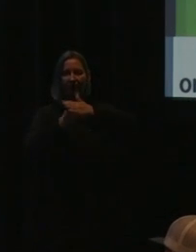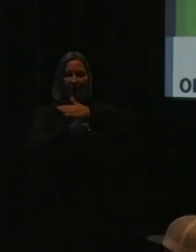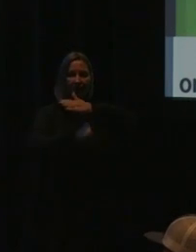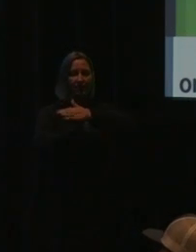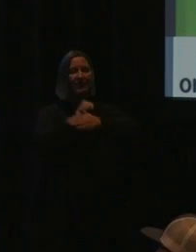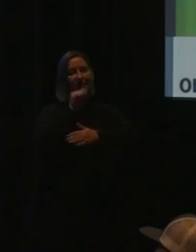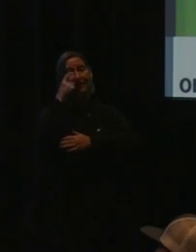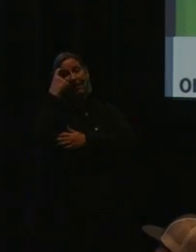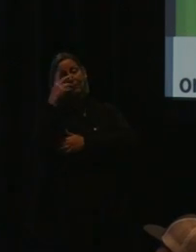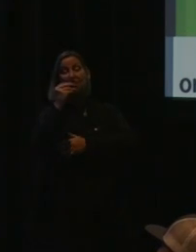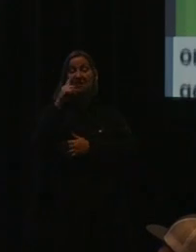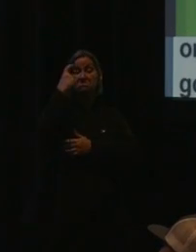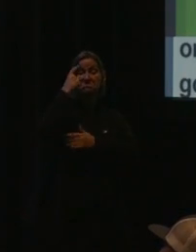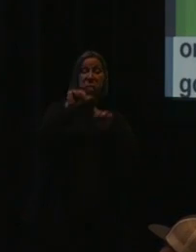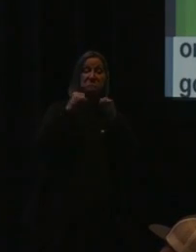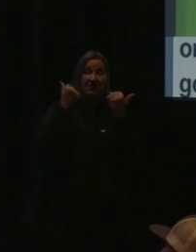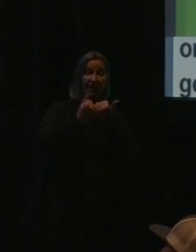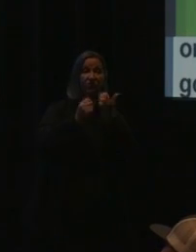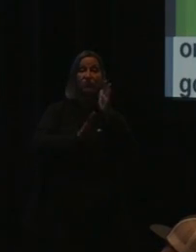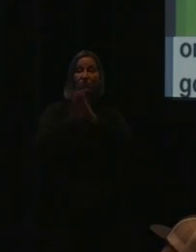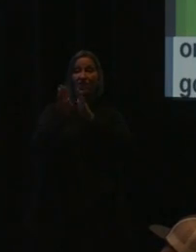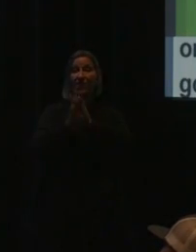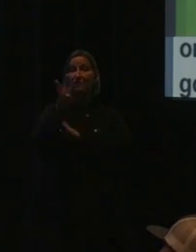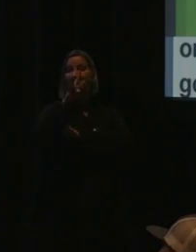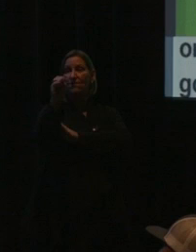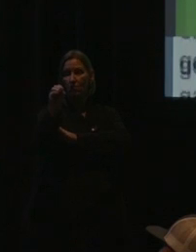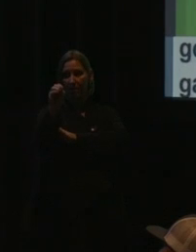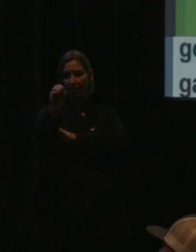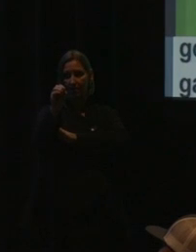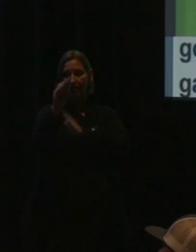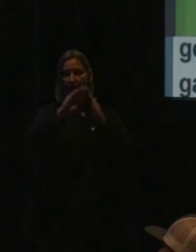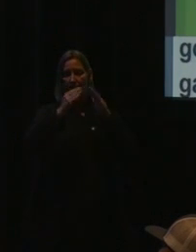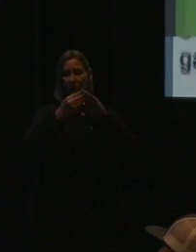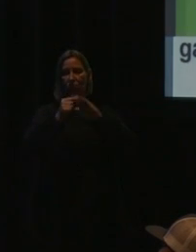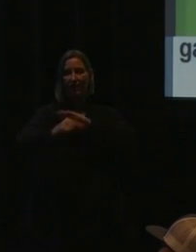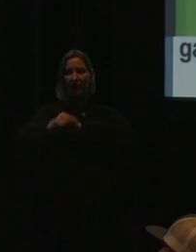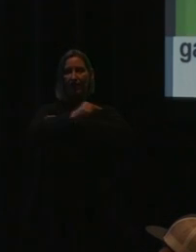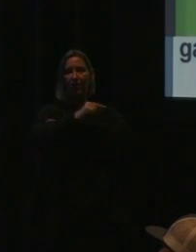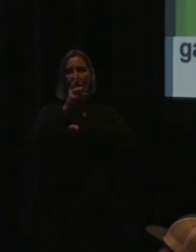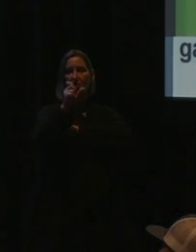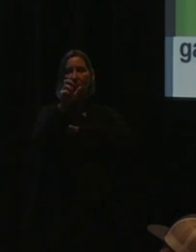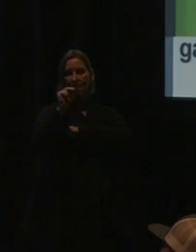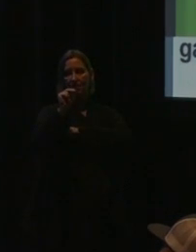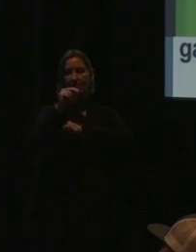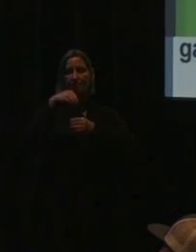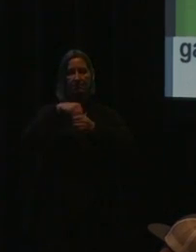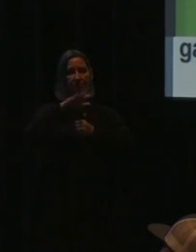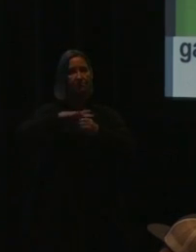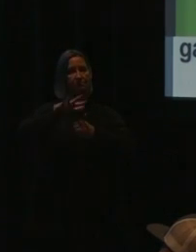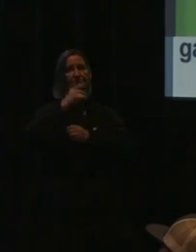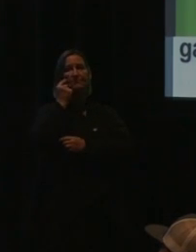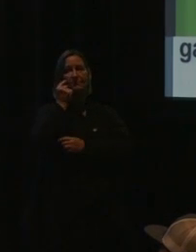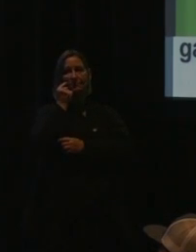non-government and government entities to develop over 44 community gardens throughout the city. These community gardens are civic institutions,